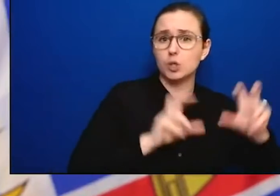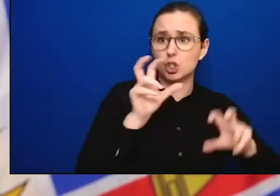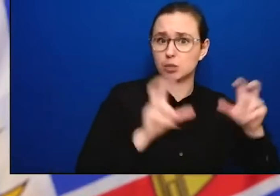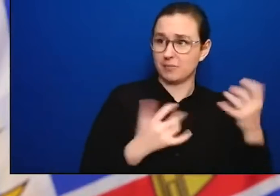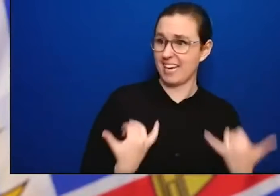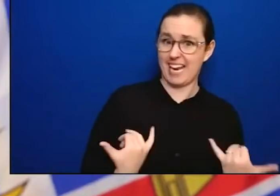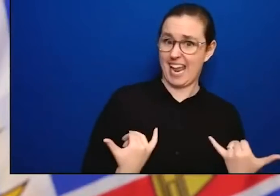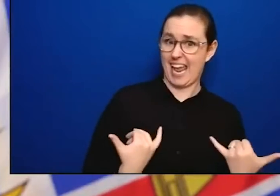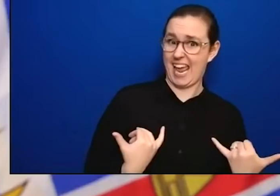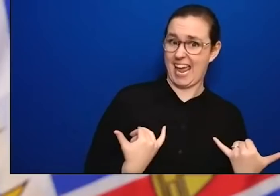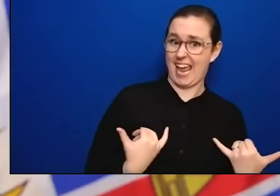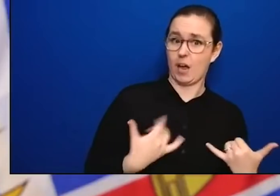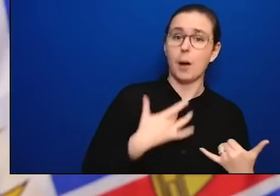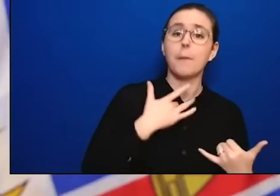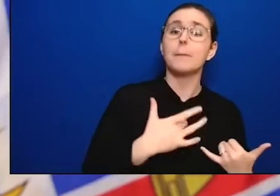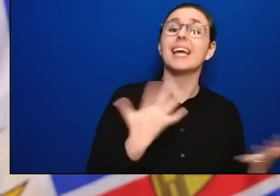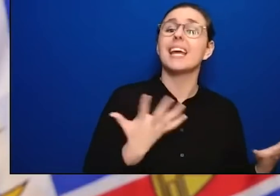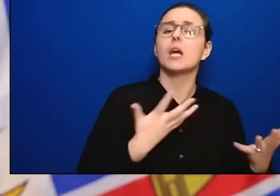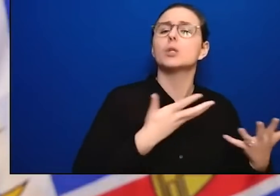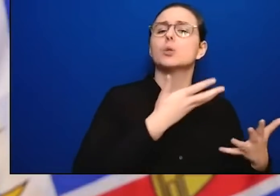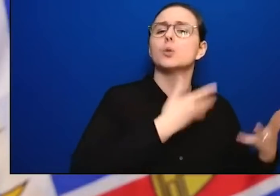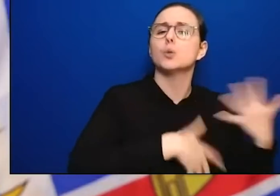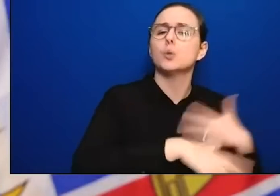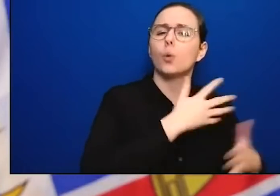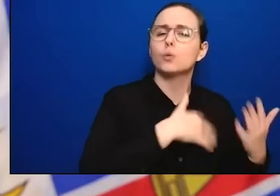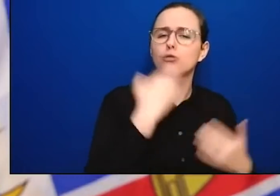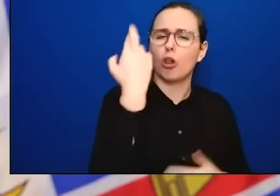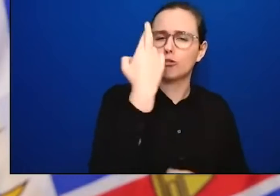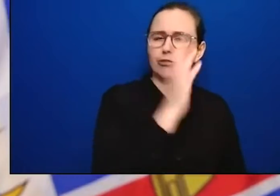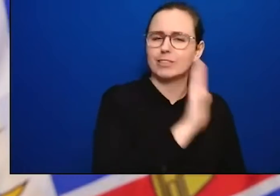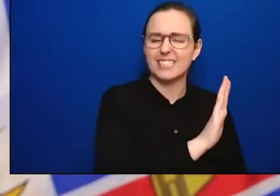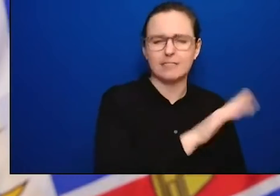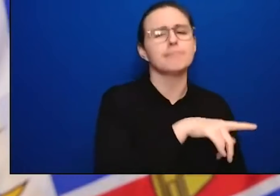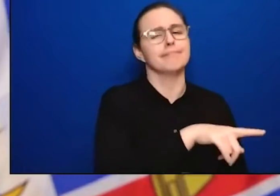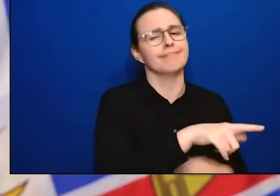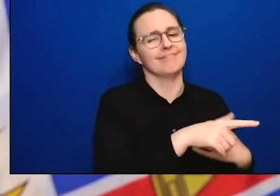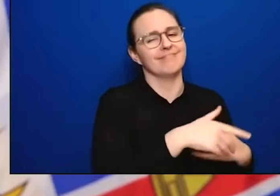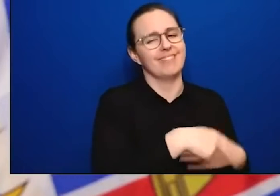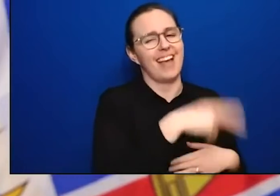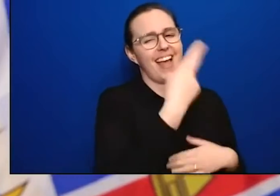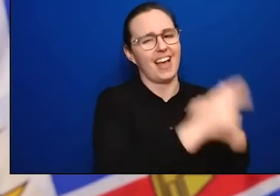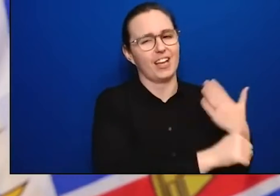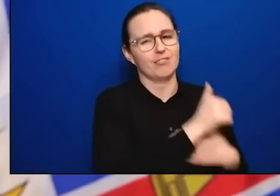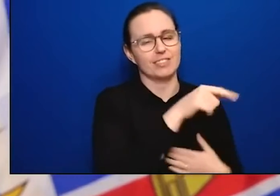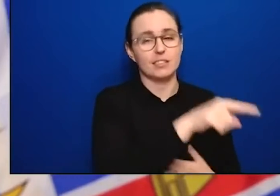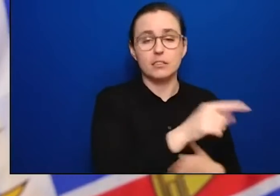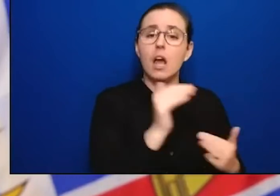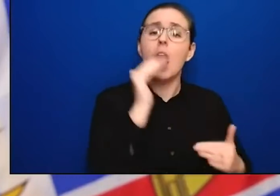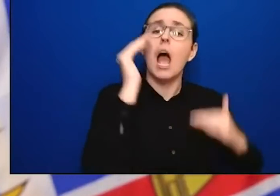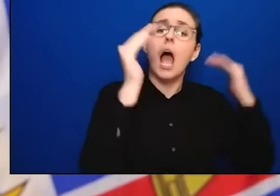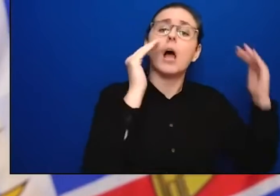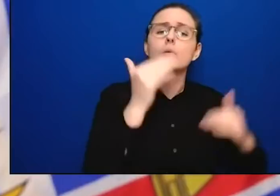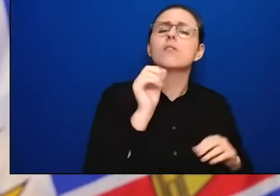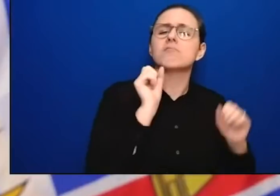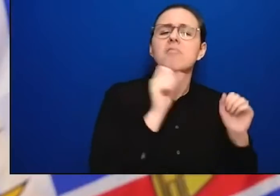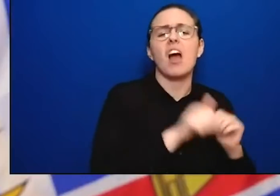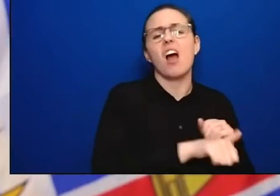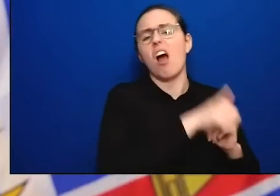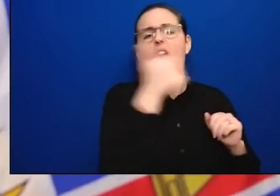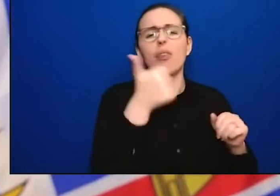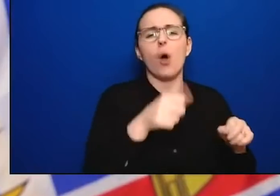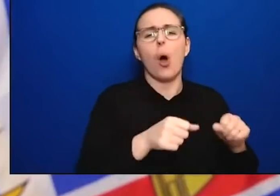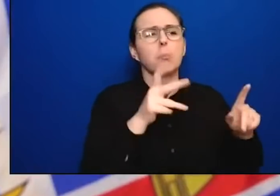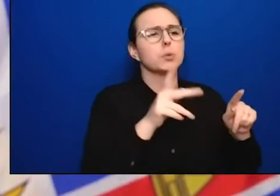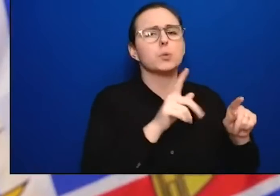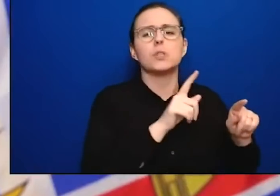be a very important social event, and that is, of course, a riskier situation. And part of